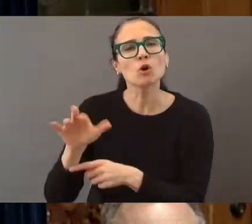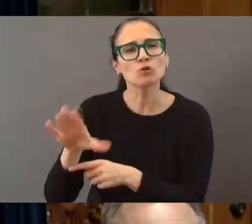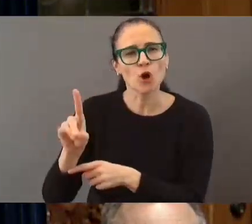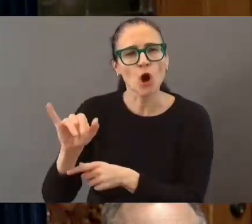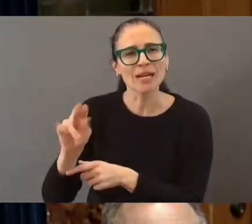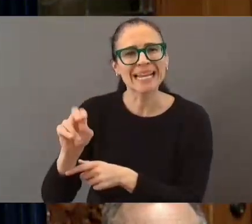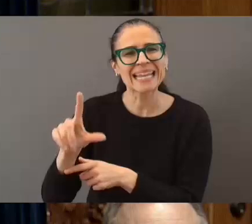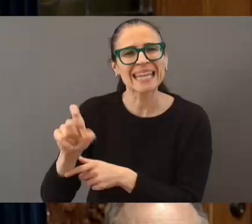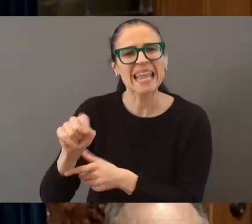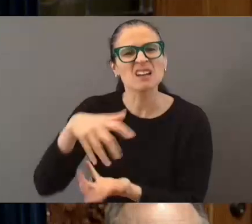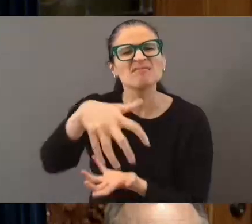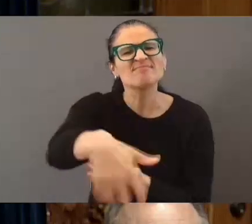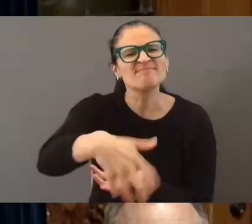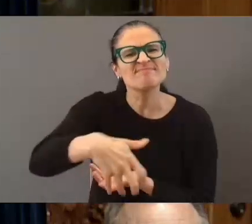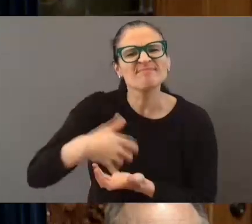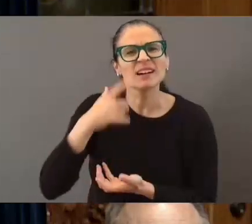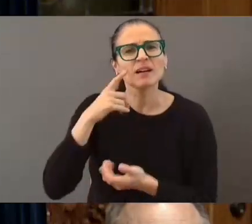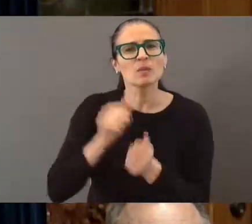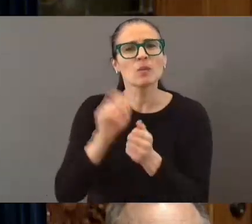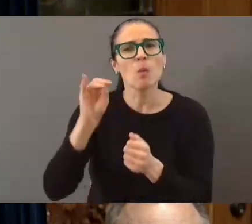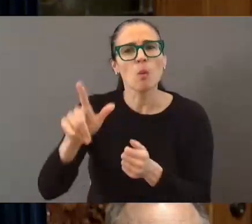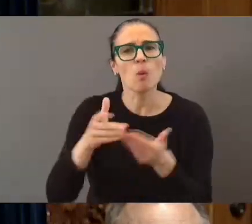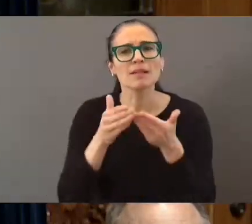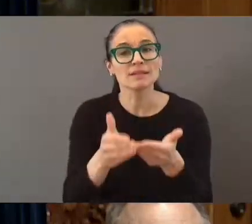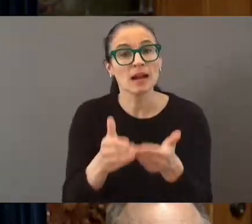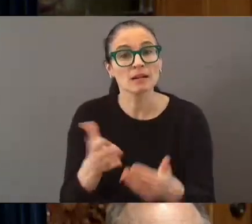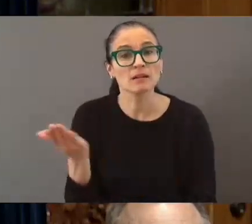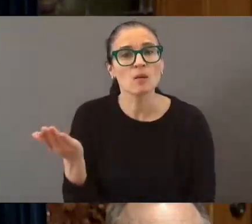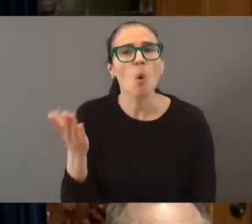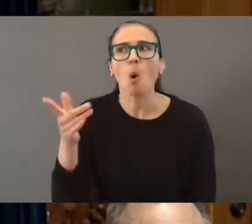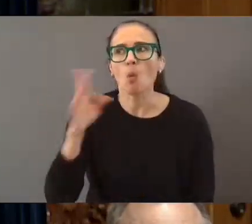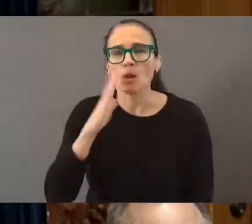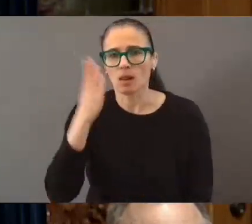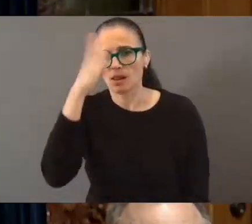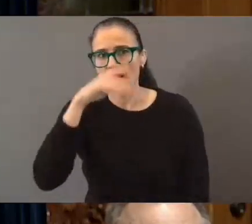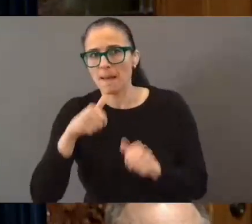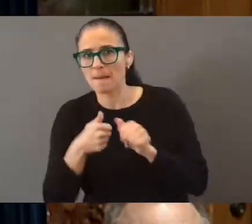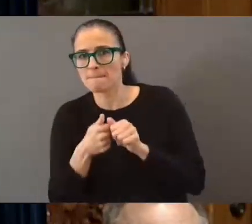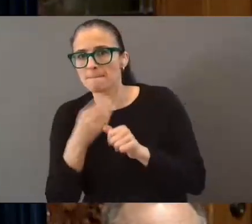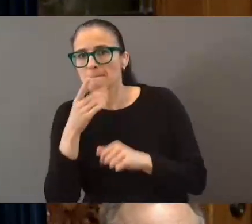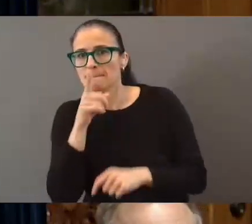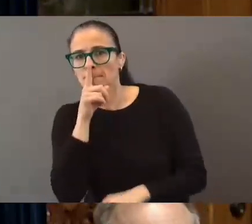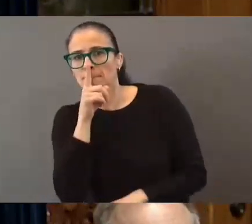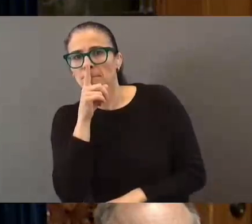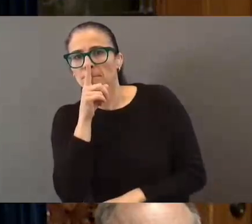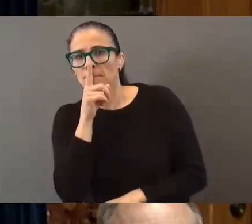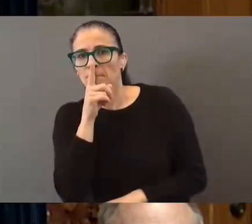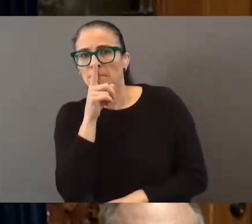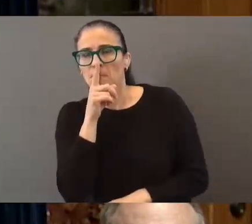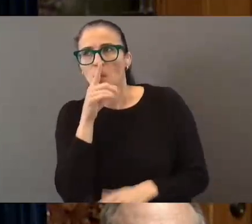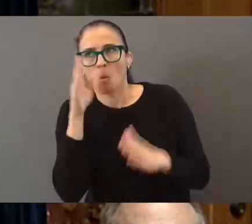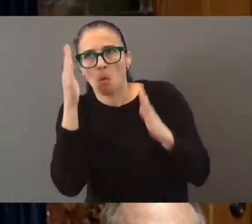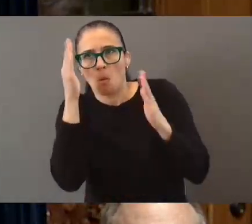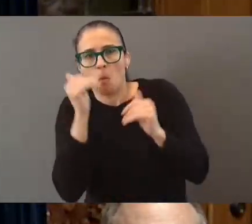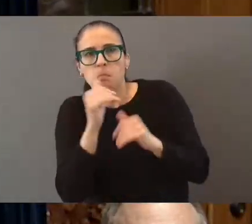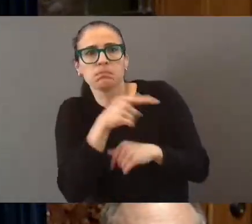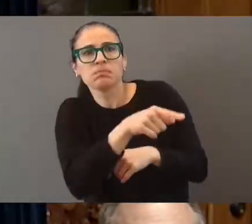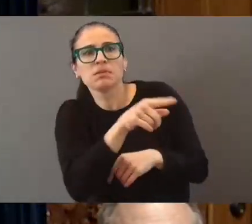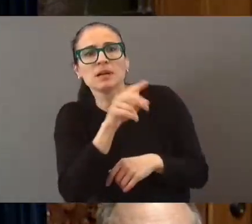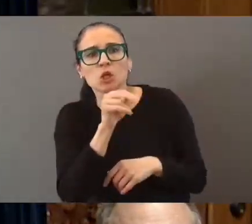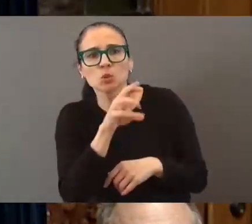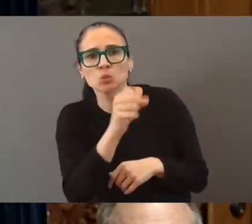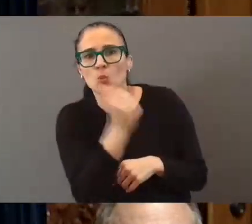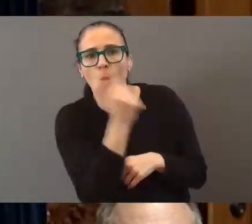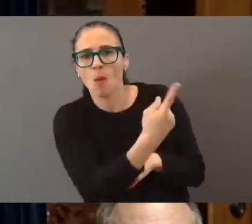media doesn't ask them? Will the Attorney General stand up? Will the Minister of Infrastructure stand up? Will the Minister of Indigenous Relations